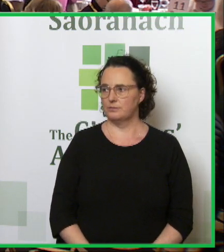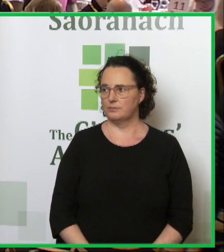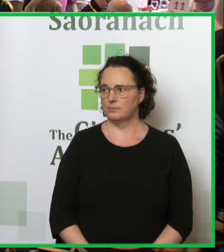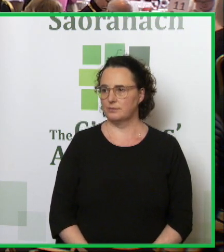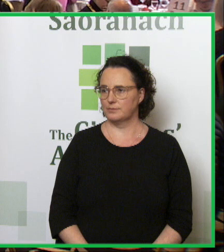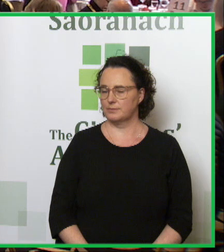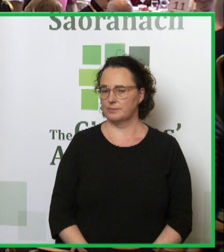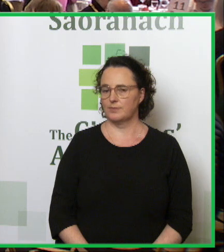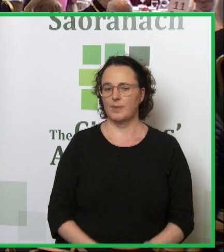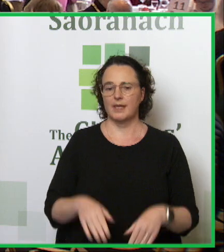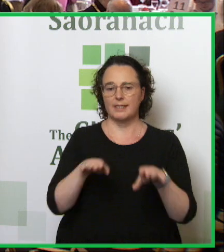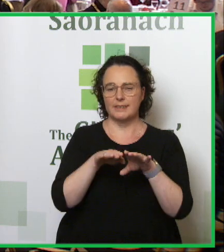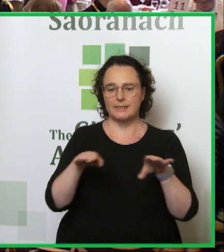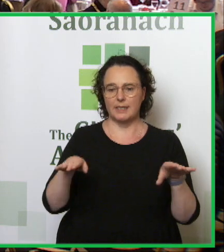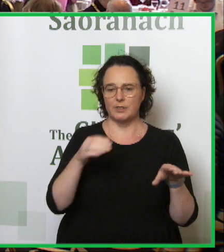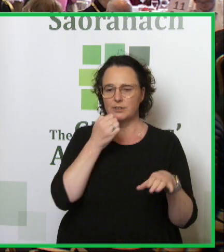Table 5.